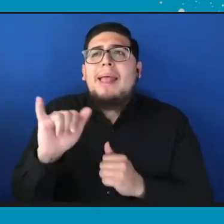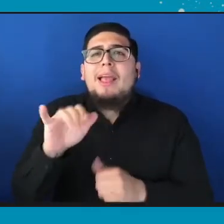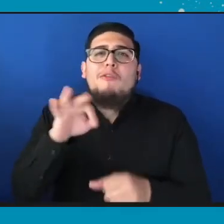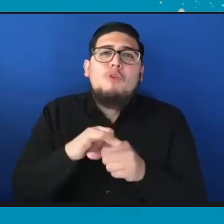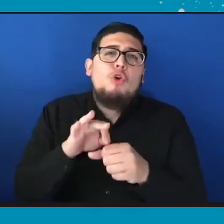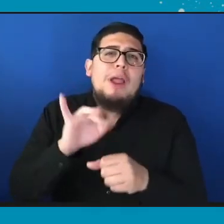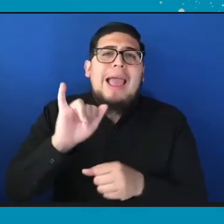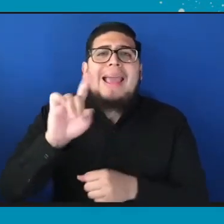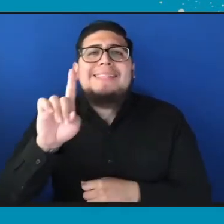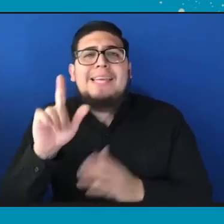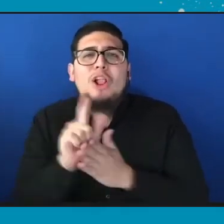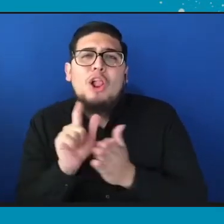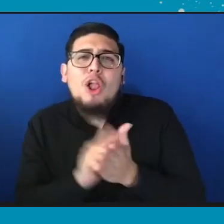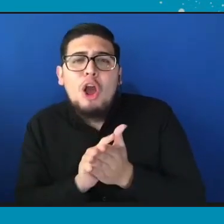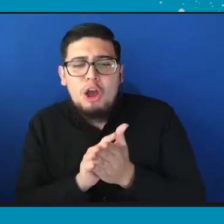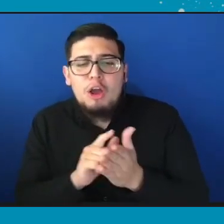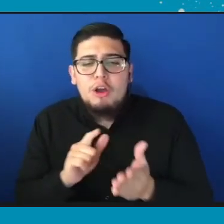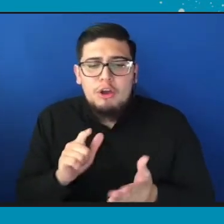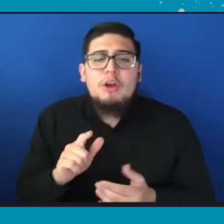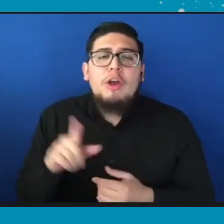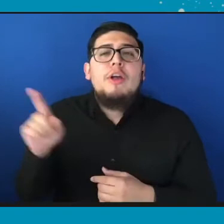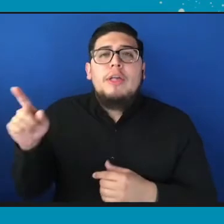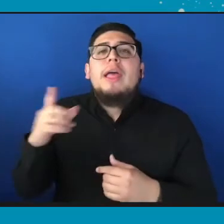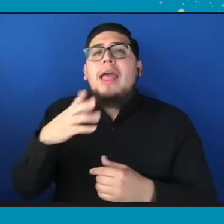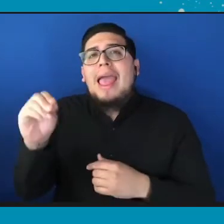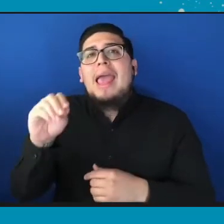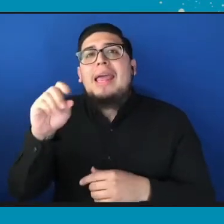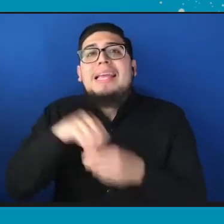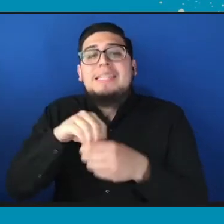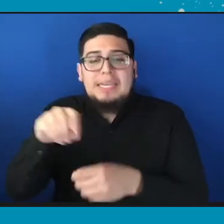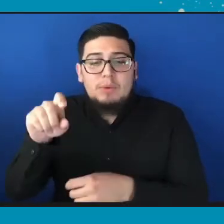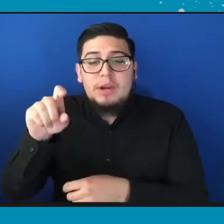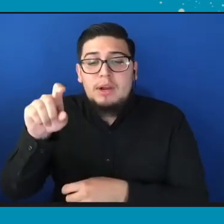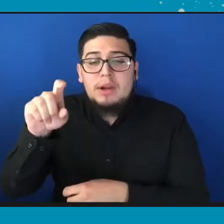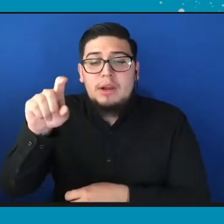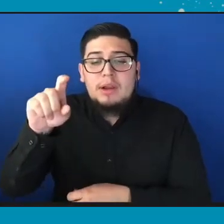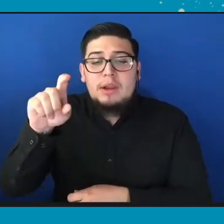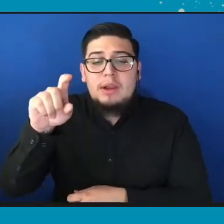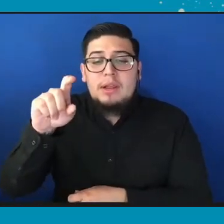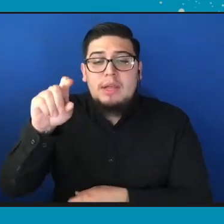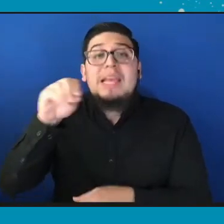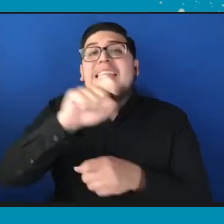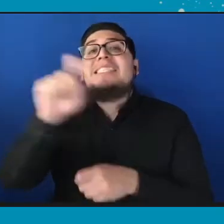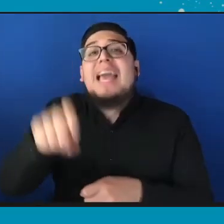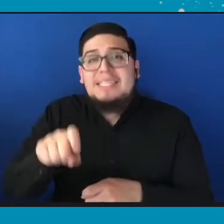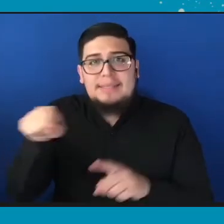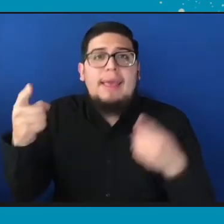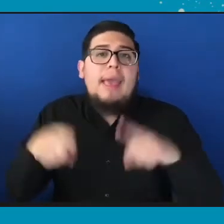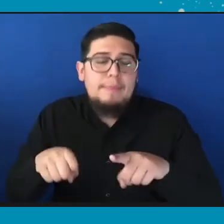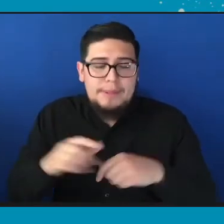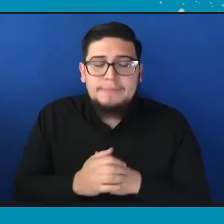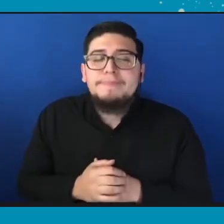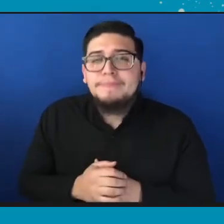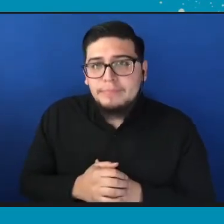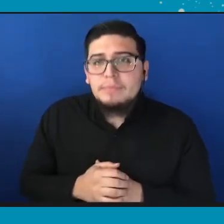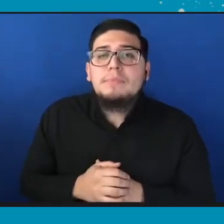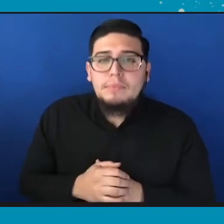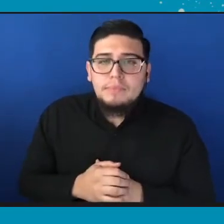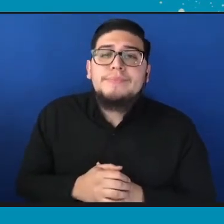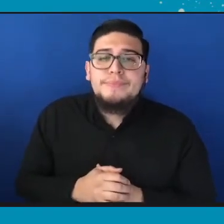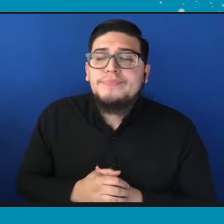play. They started to spread rapidly after this. Next slide, please.